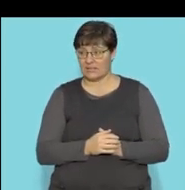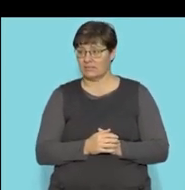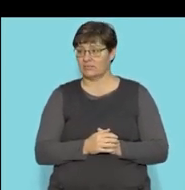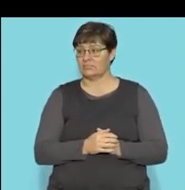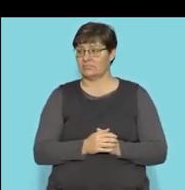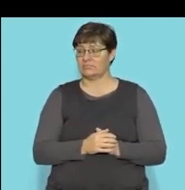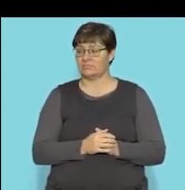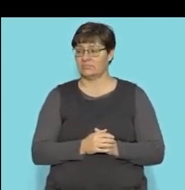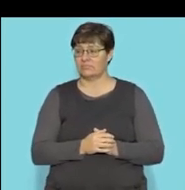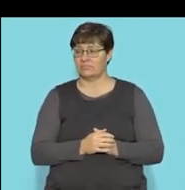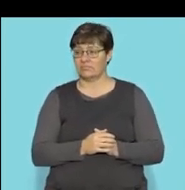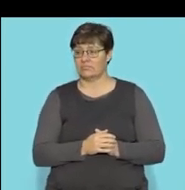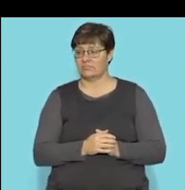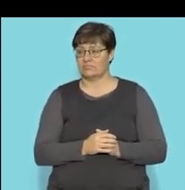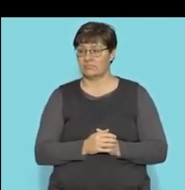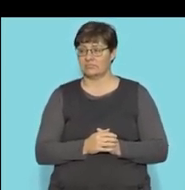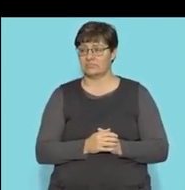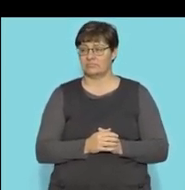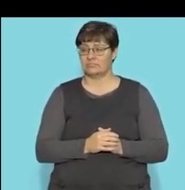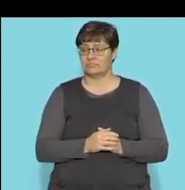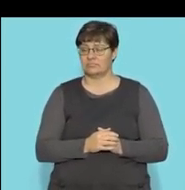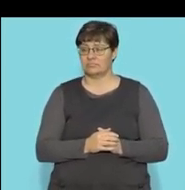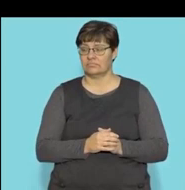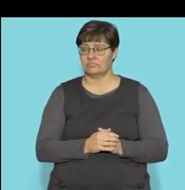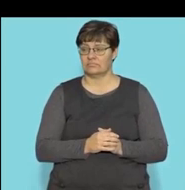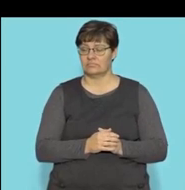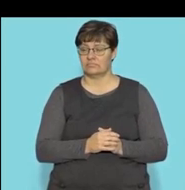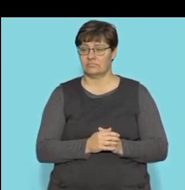see. So we know that we've got a square base,